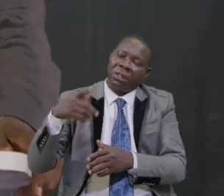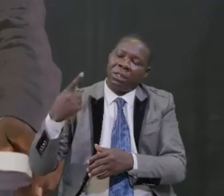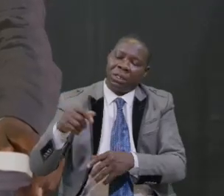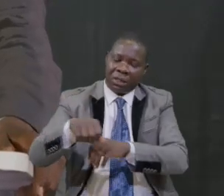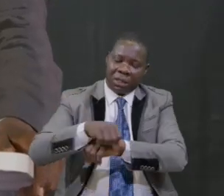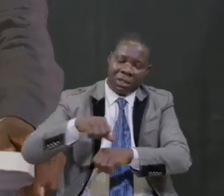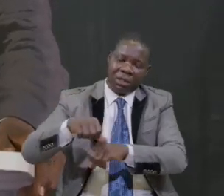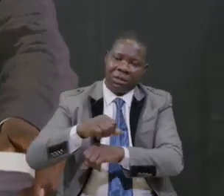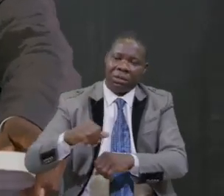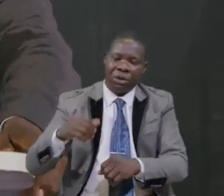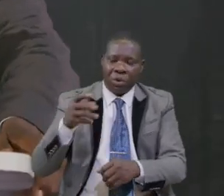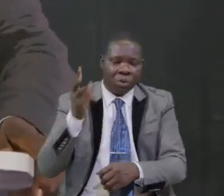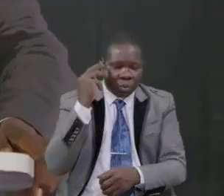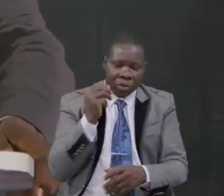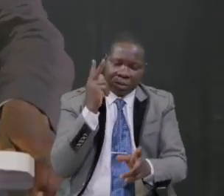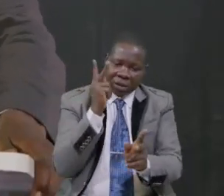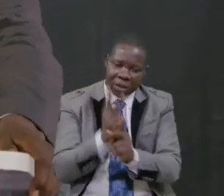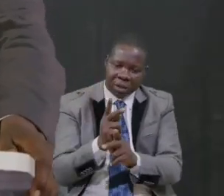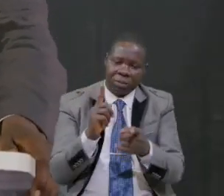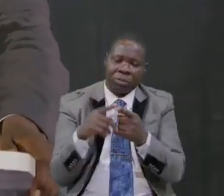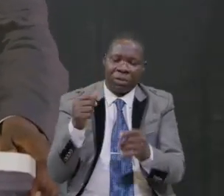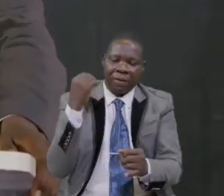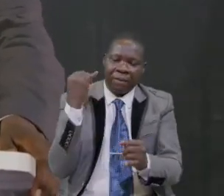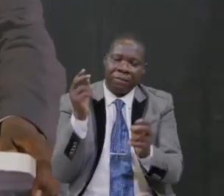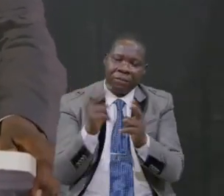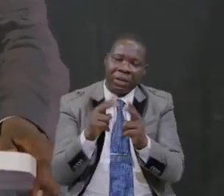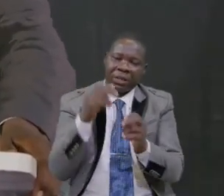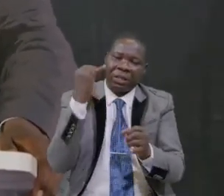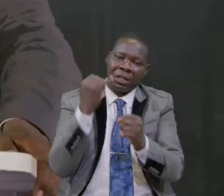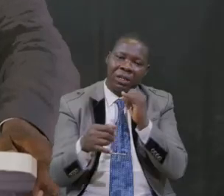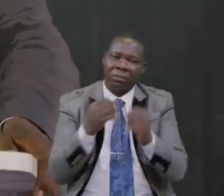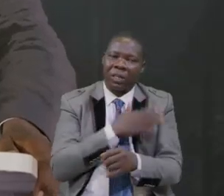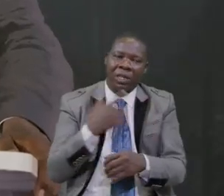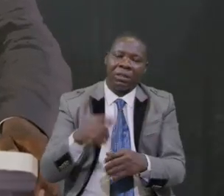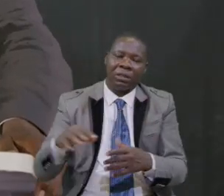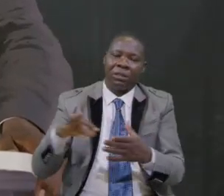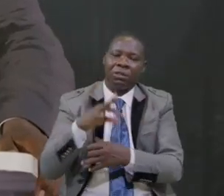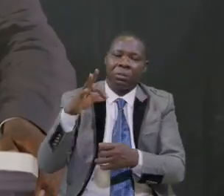the very end, and the spirit supernatural